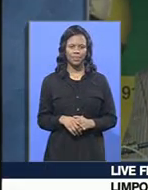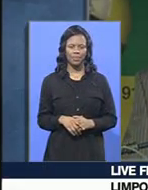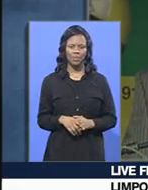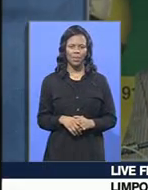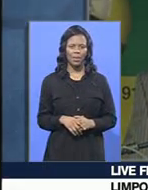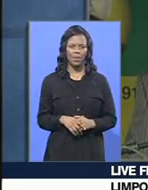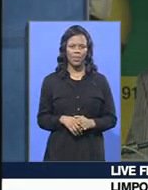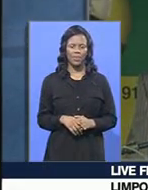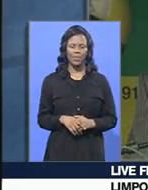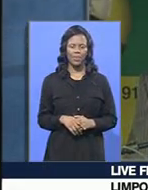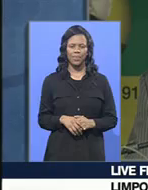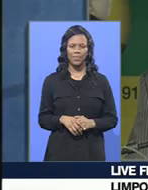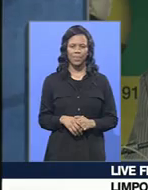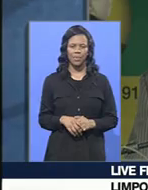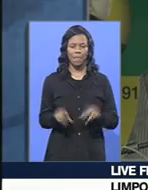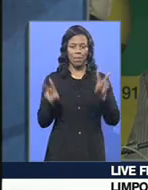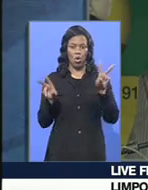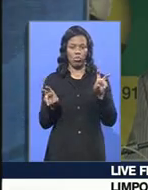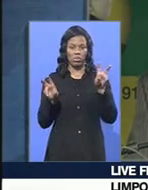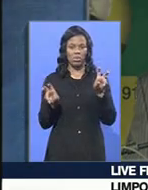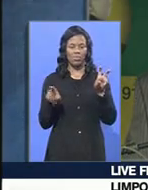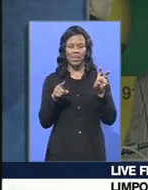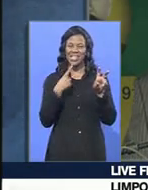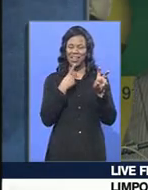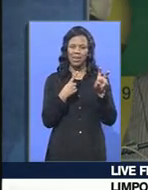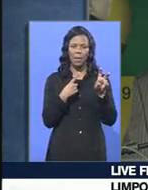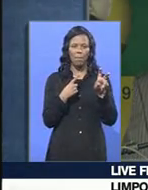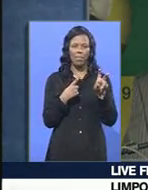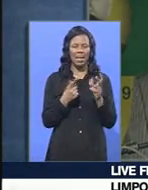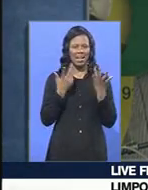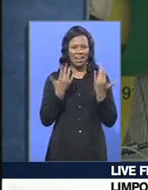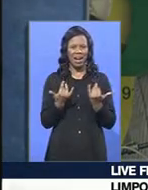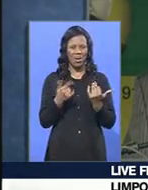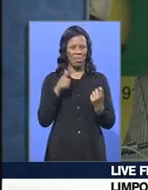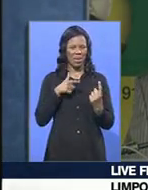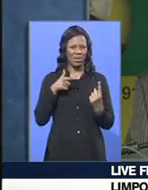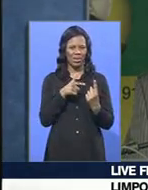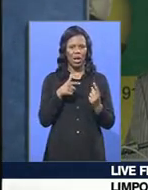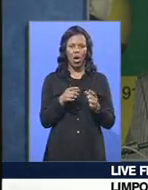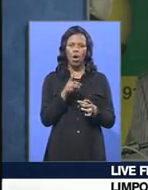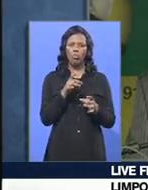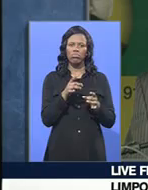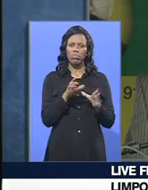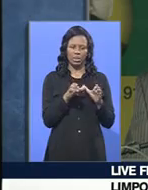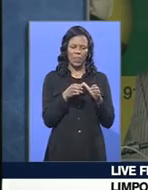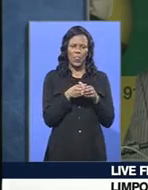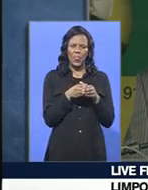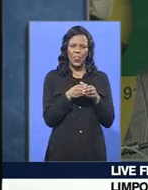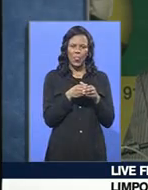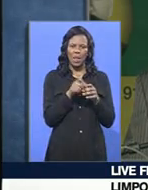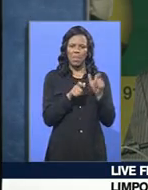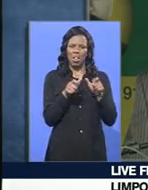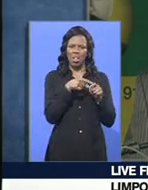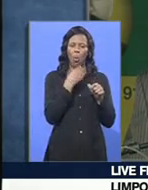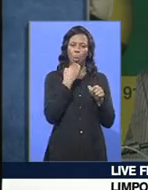"Even the head of an illegitimate, discredited minority regime as he